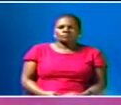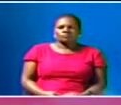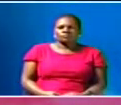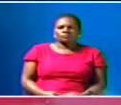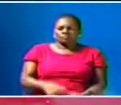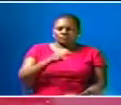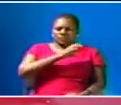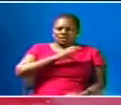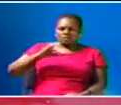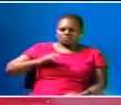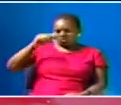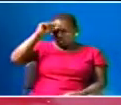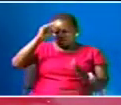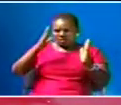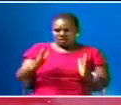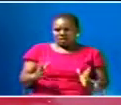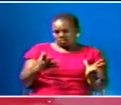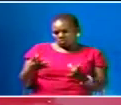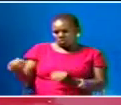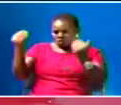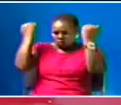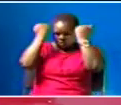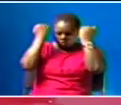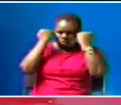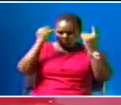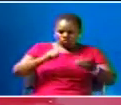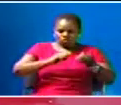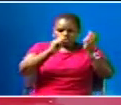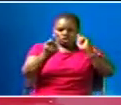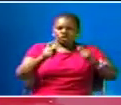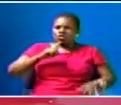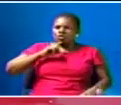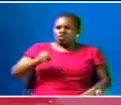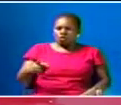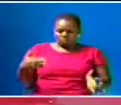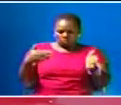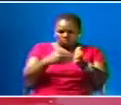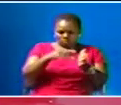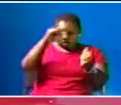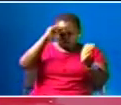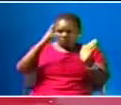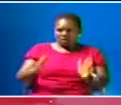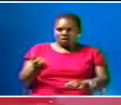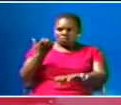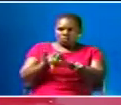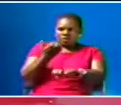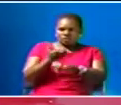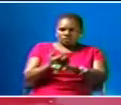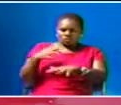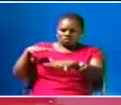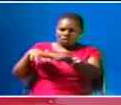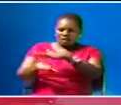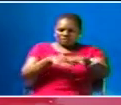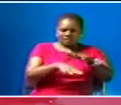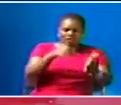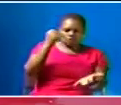The Council of Governors has said it shall go to court seeking to overturn orders that barred Governor Ferdinand Waititu from accessing